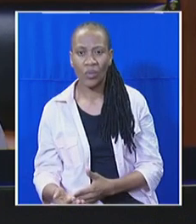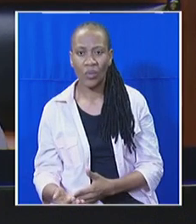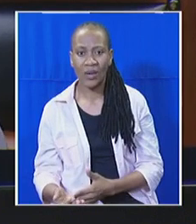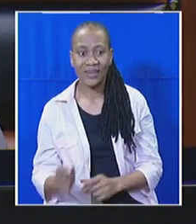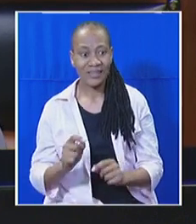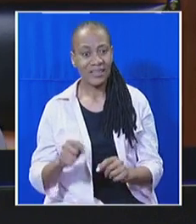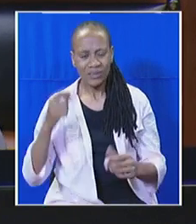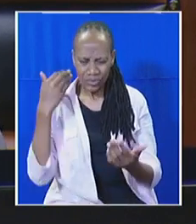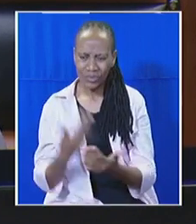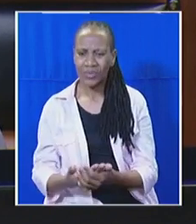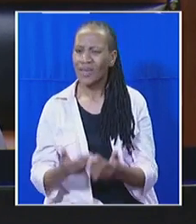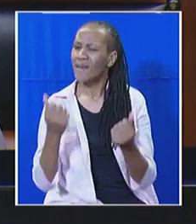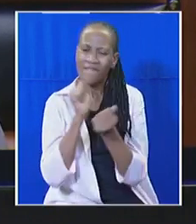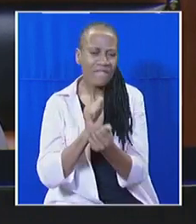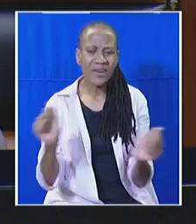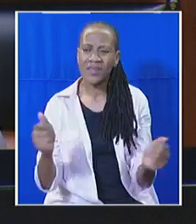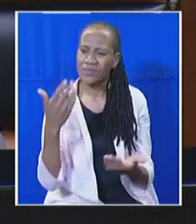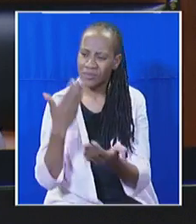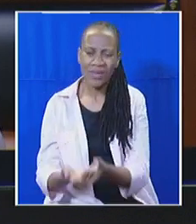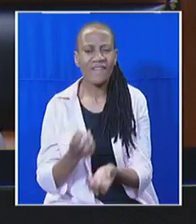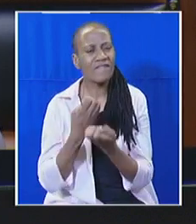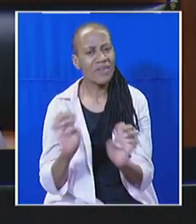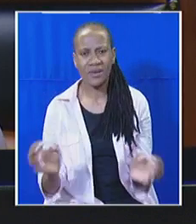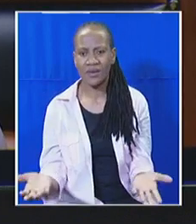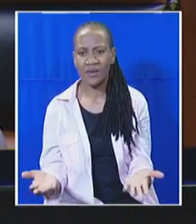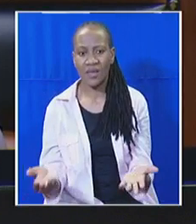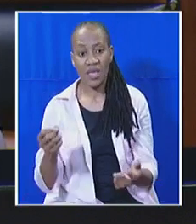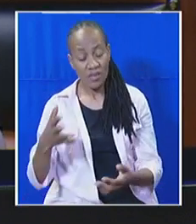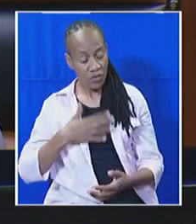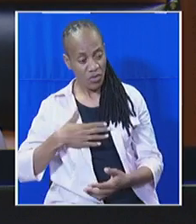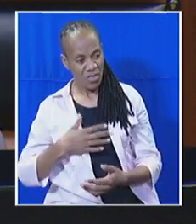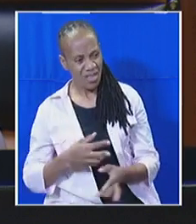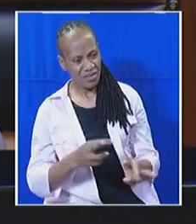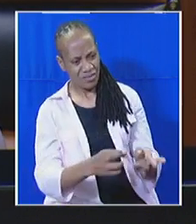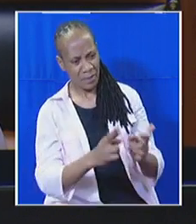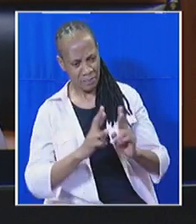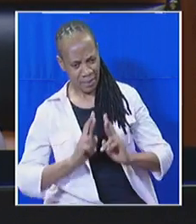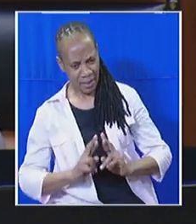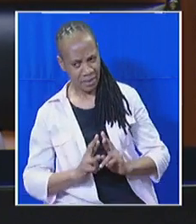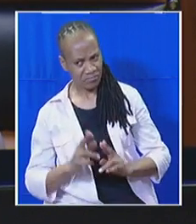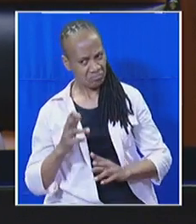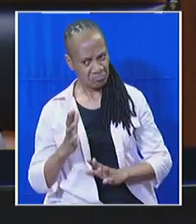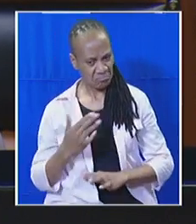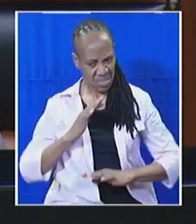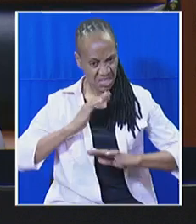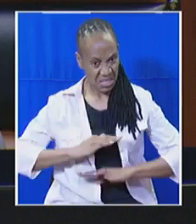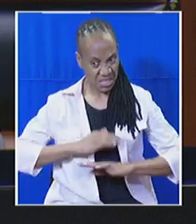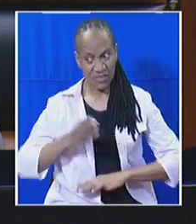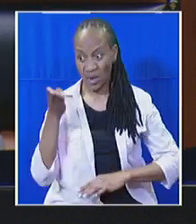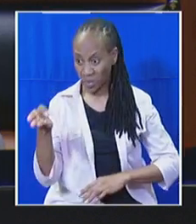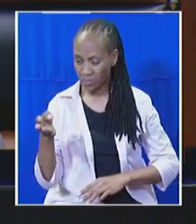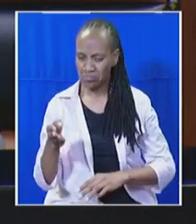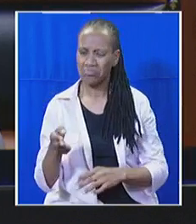doing what you are supposed to do if you think that what has been said here doesn't satisfy